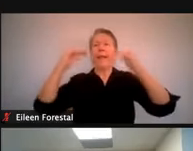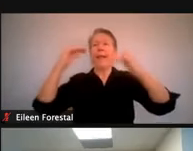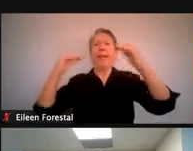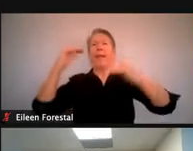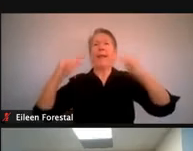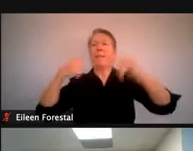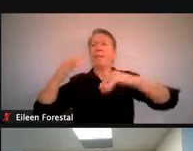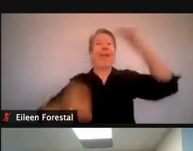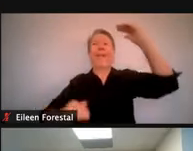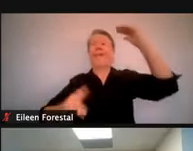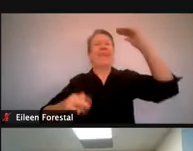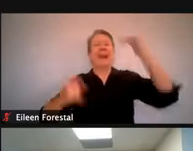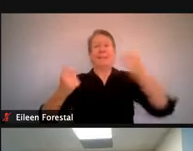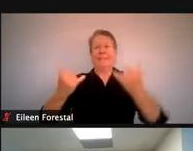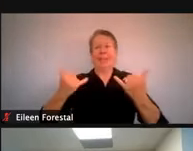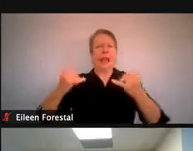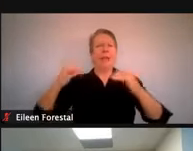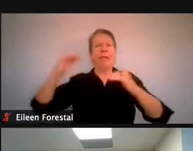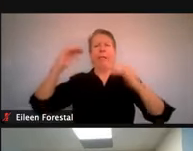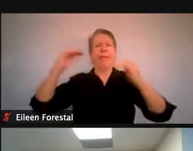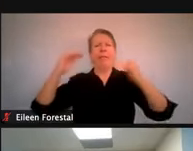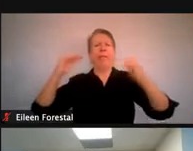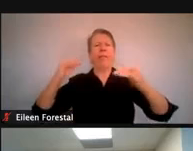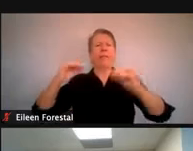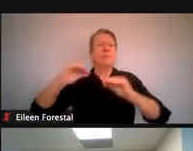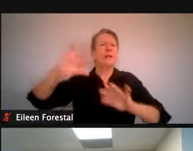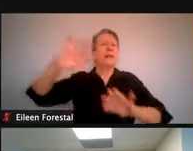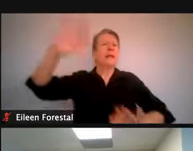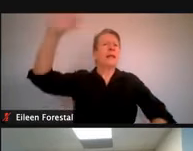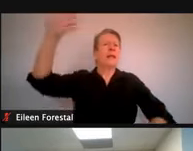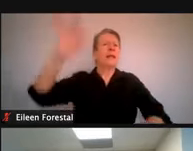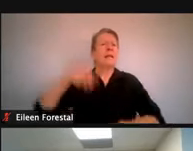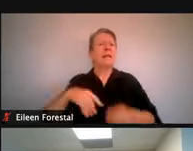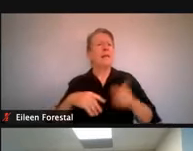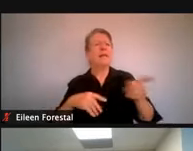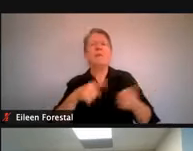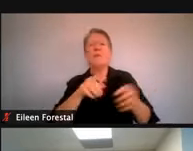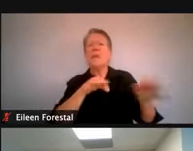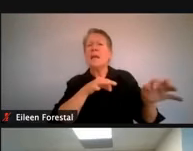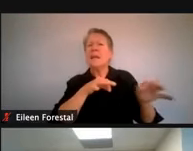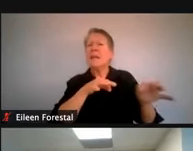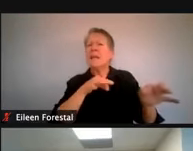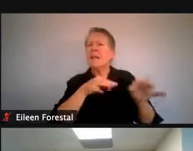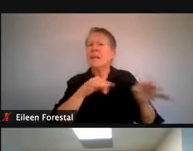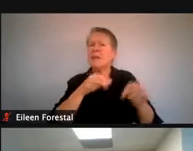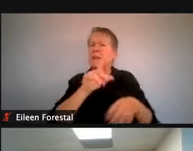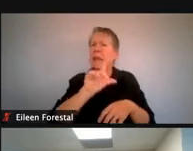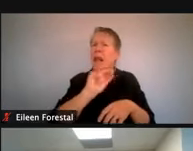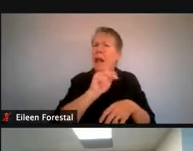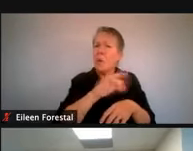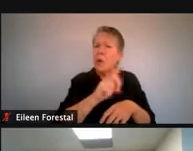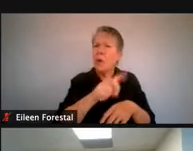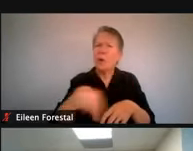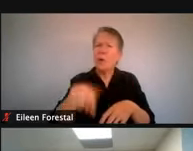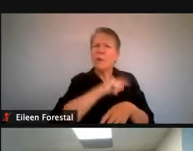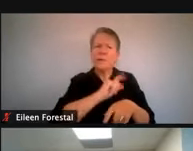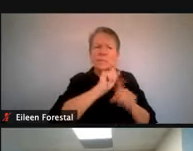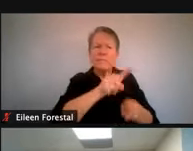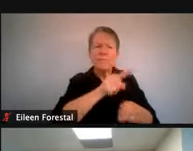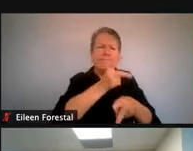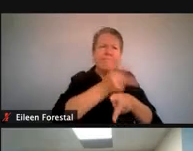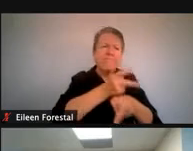calling the Lakewood model. And I don't want to pat ourselves, I know you're not intending to either, on the back that we've got all this figured out, but it's pretty clear